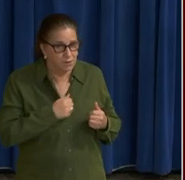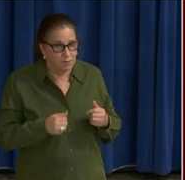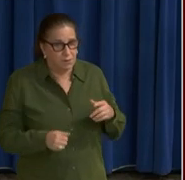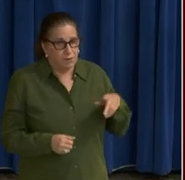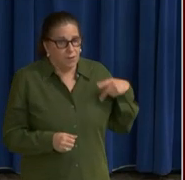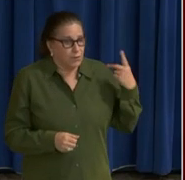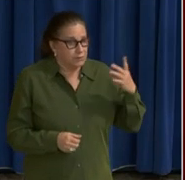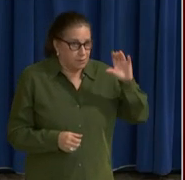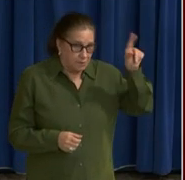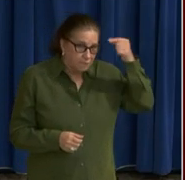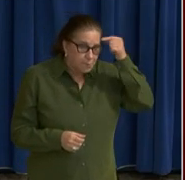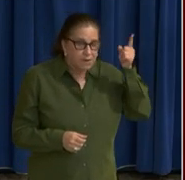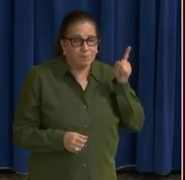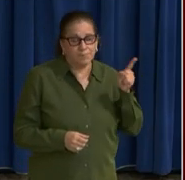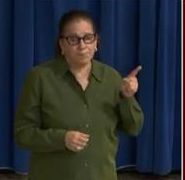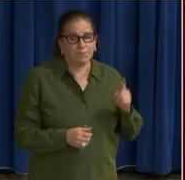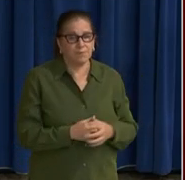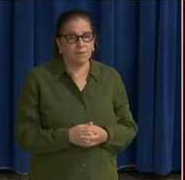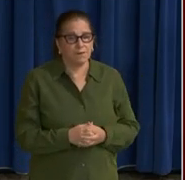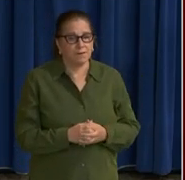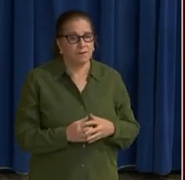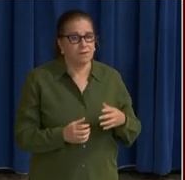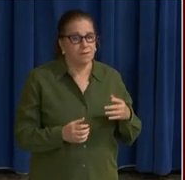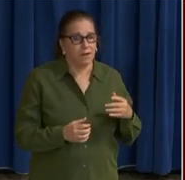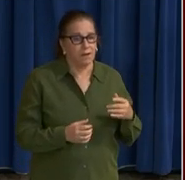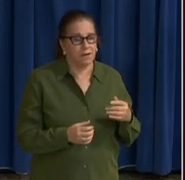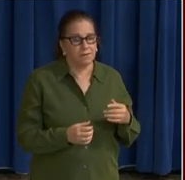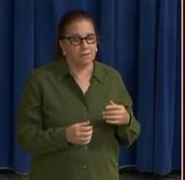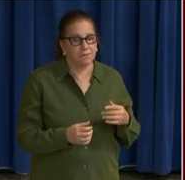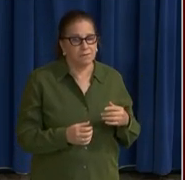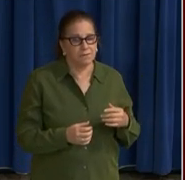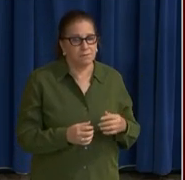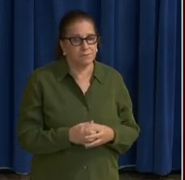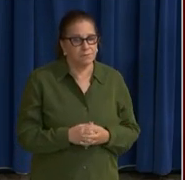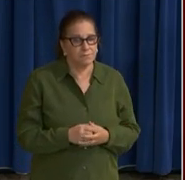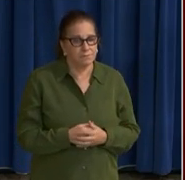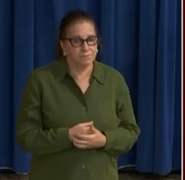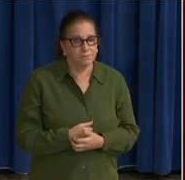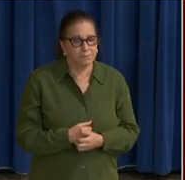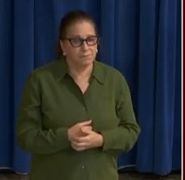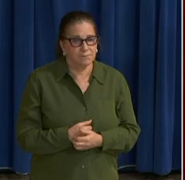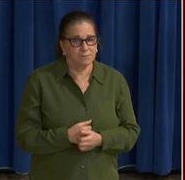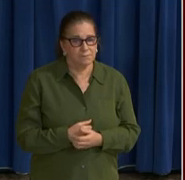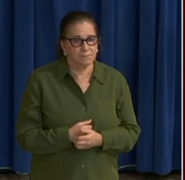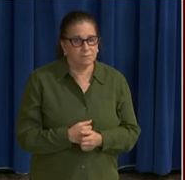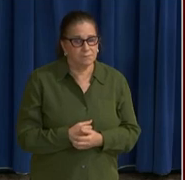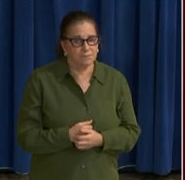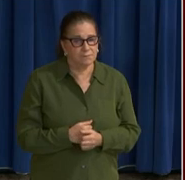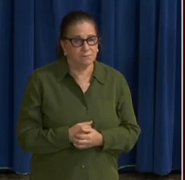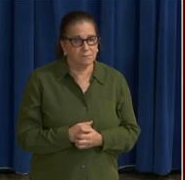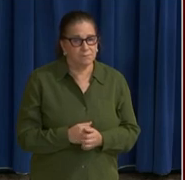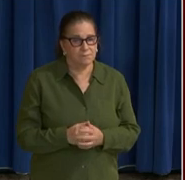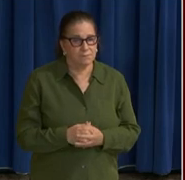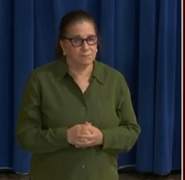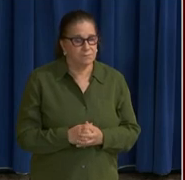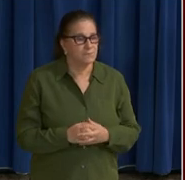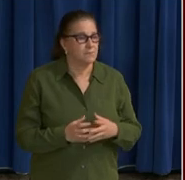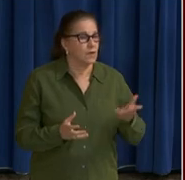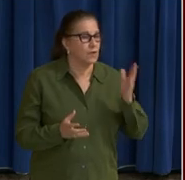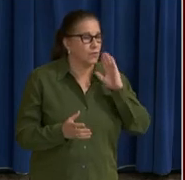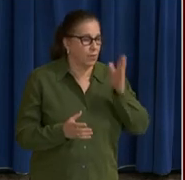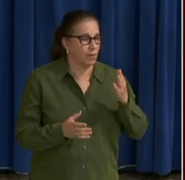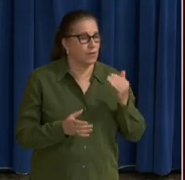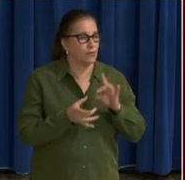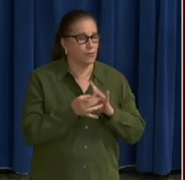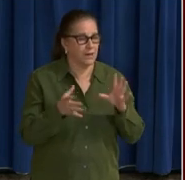Act, members of the media had the opportunity to review body-worn camera footage of a fatal officer-involved shooting that